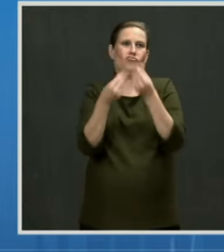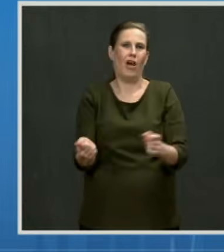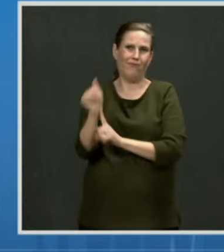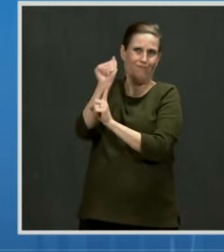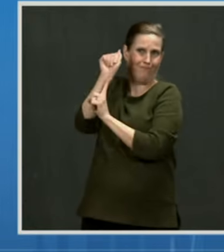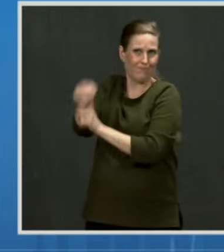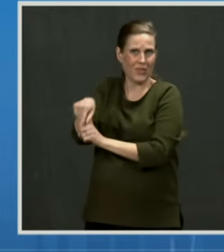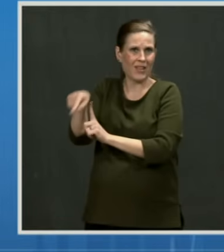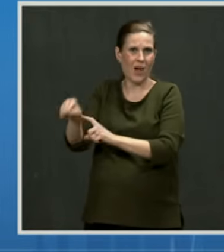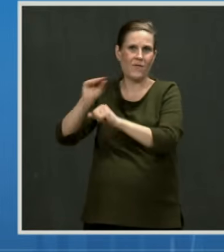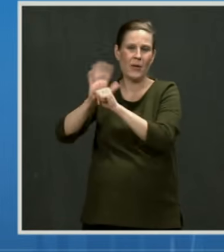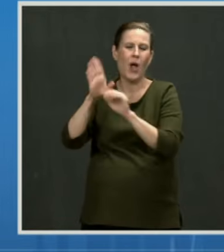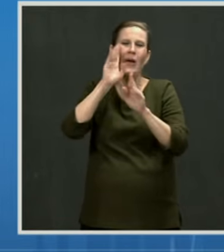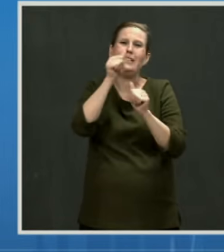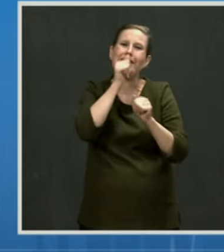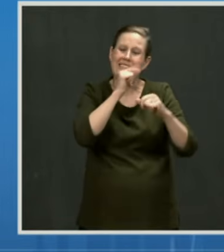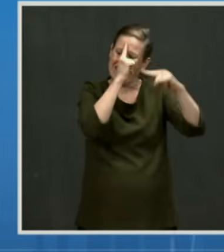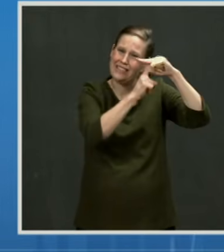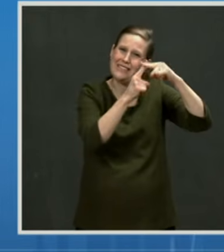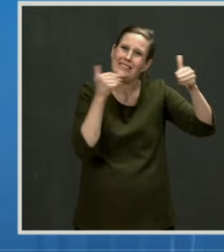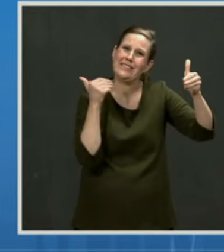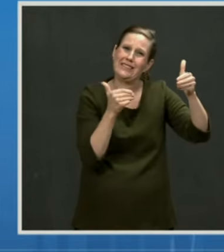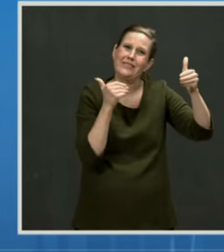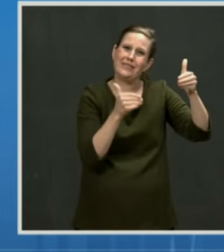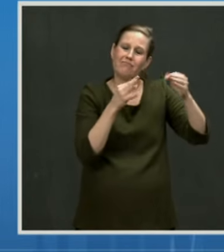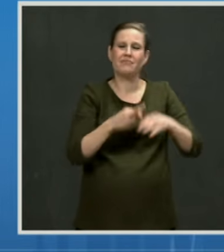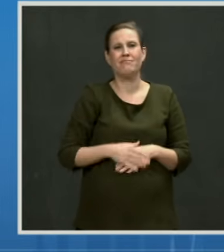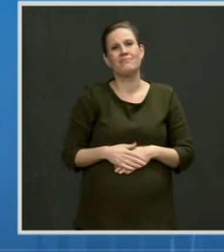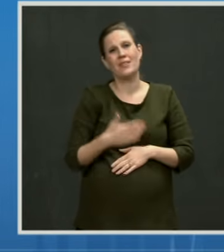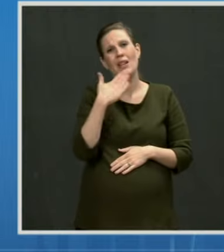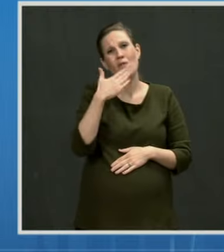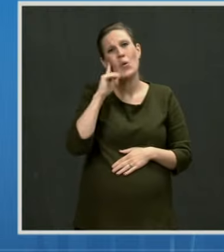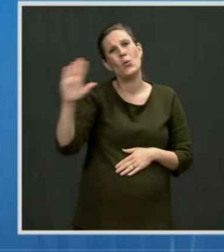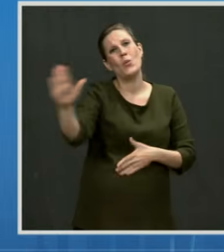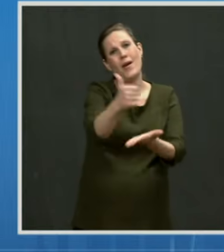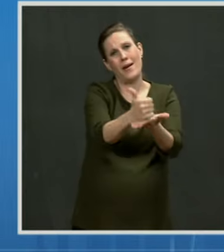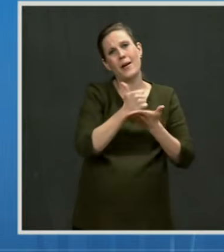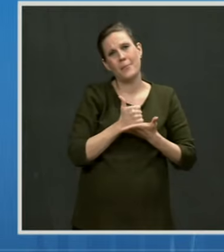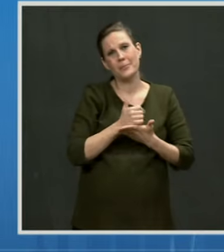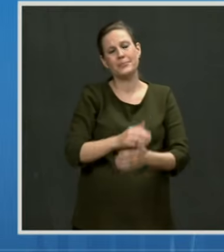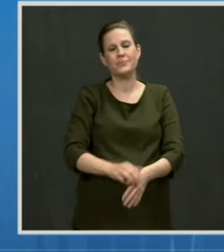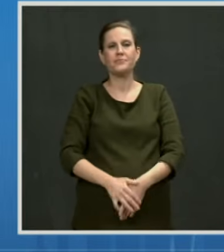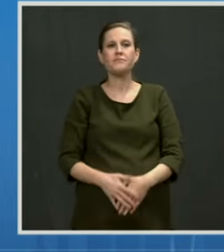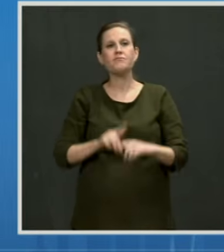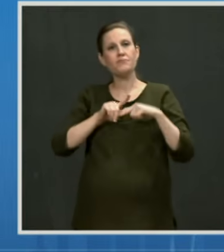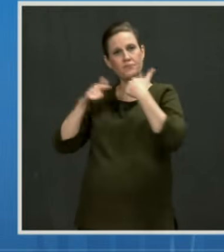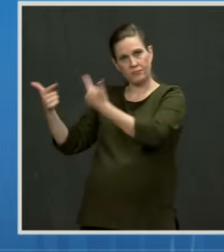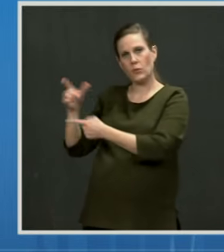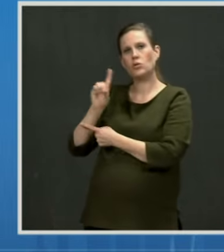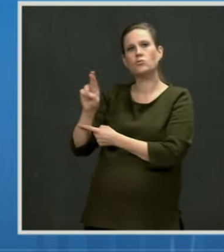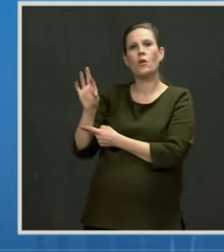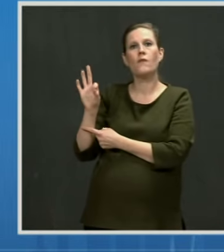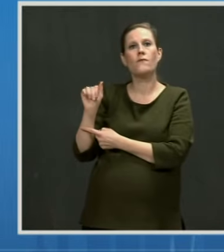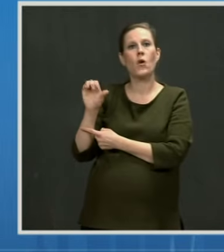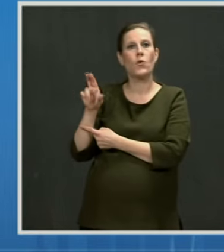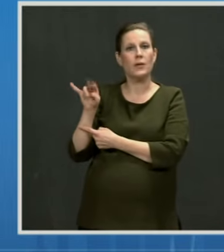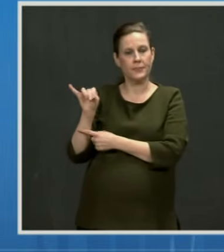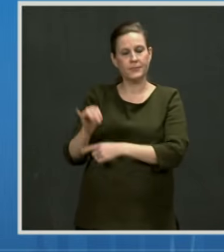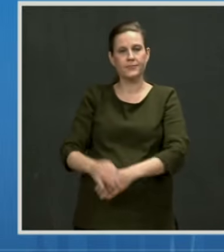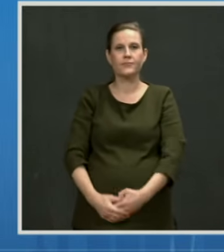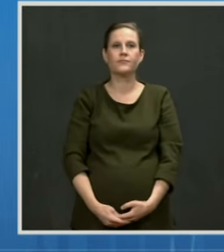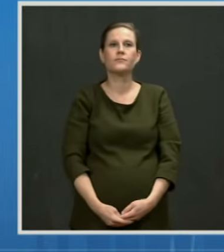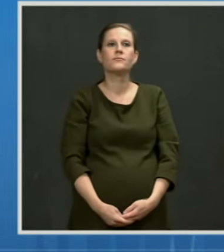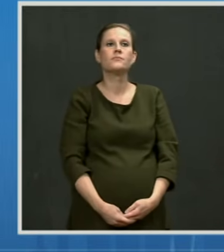part to help others. Thank you. I'll now turn things over to Dr. Fauci. Thank you very much, Dr. Walensky. I'd like to spend